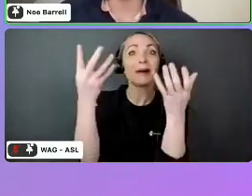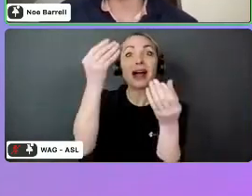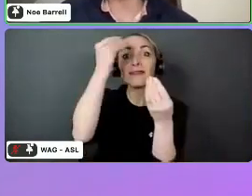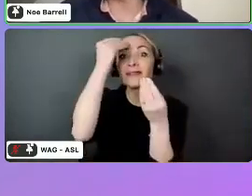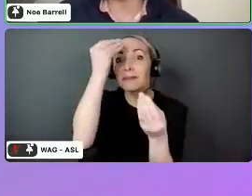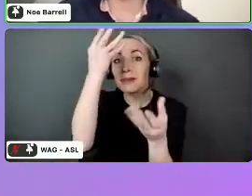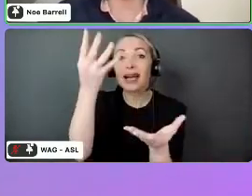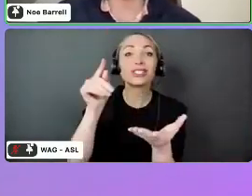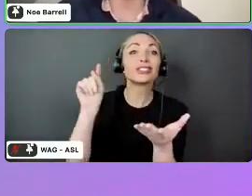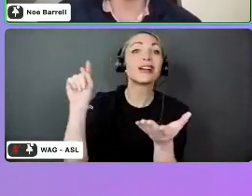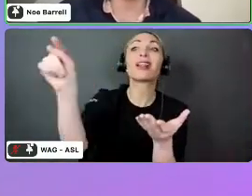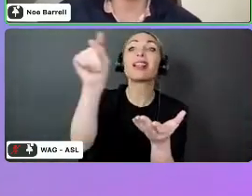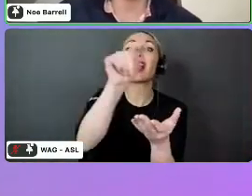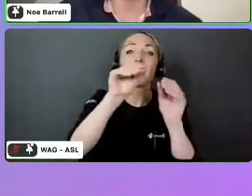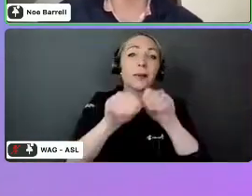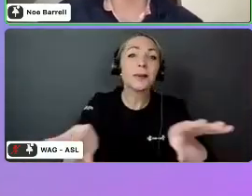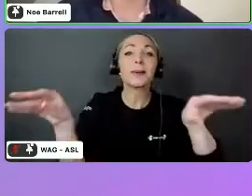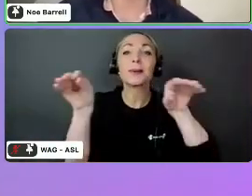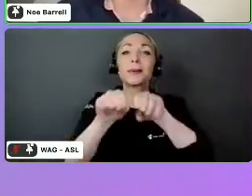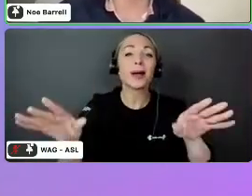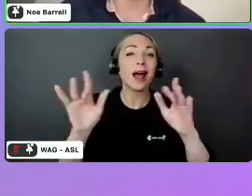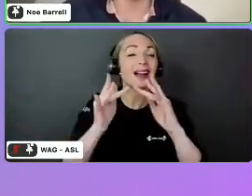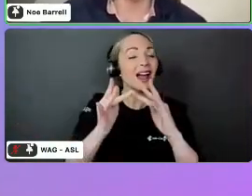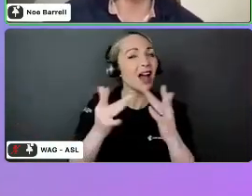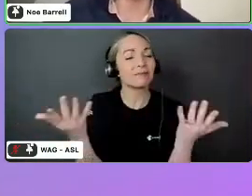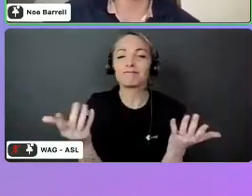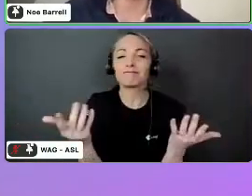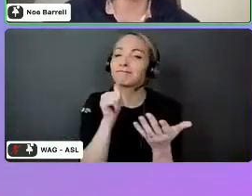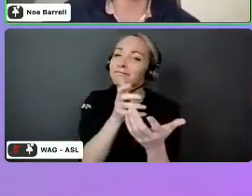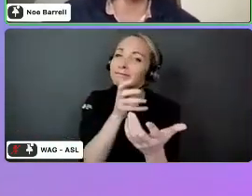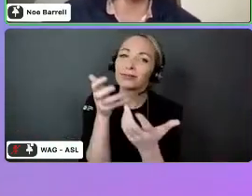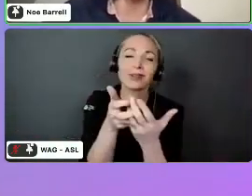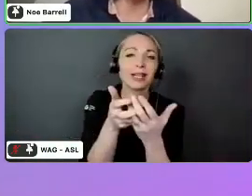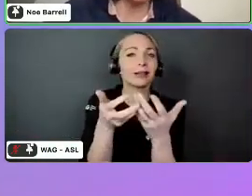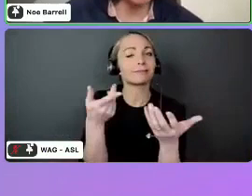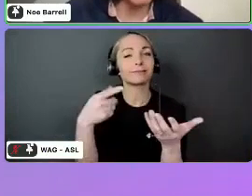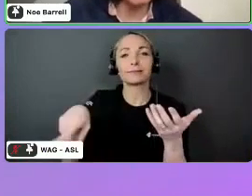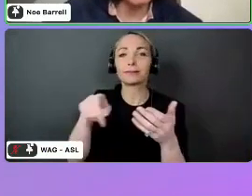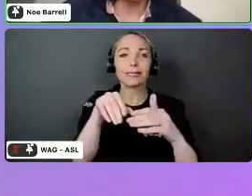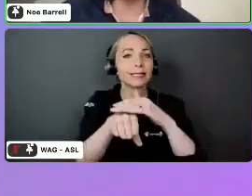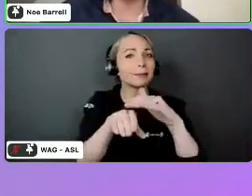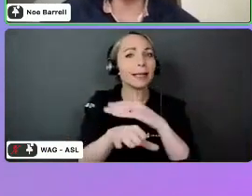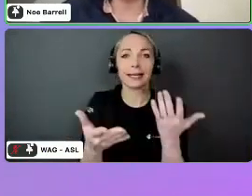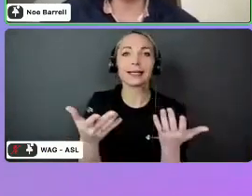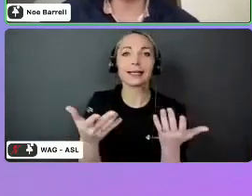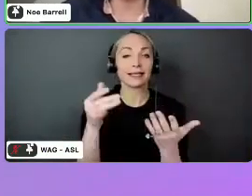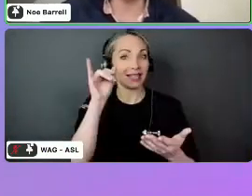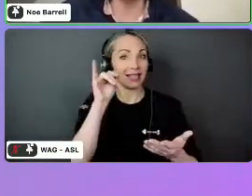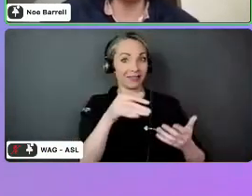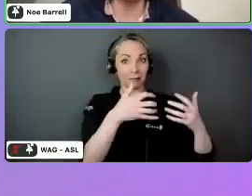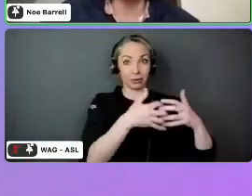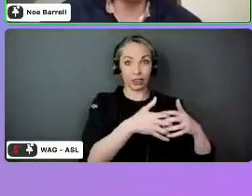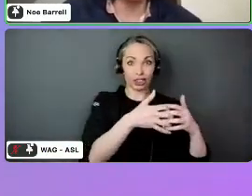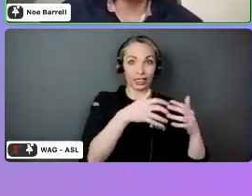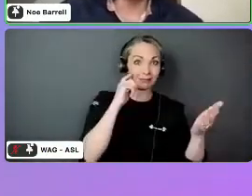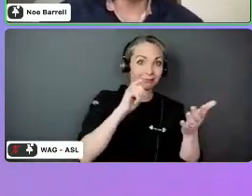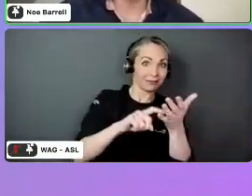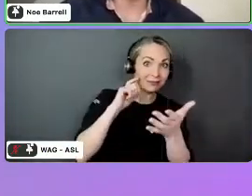actually is going to hurt your detection capabilities if you tried to train on any of that. And so we had to collect our own